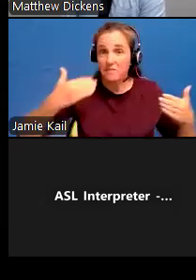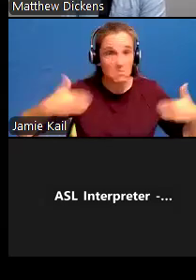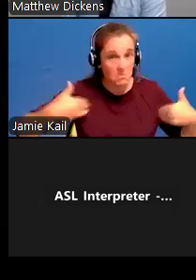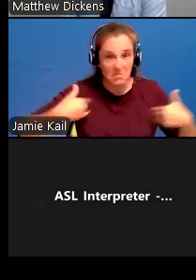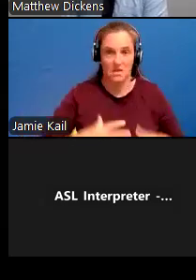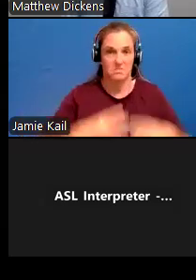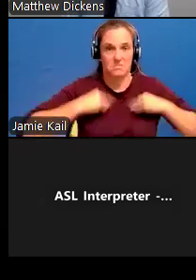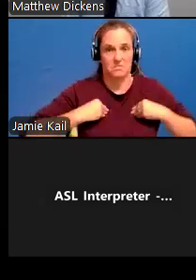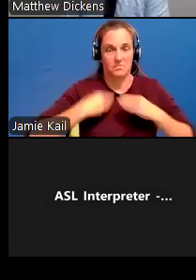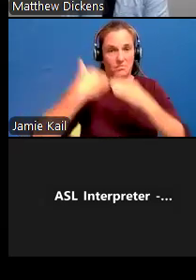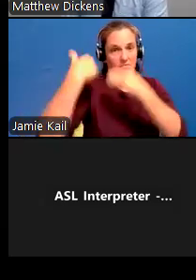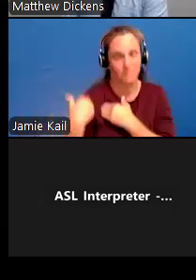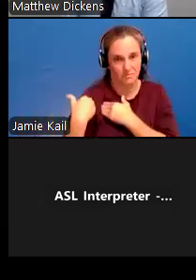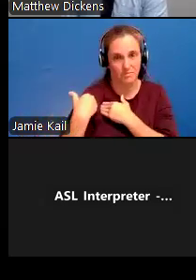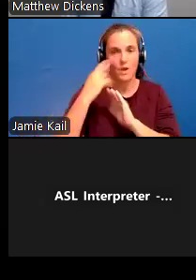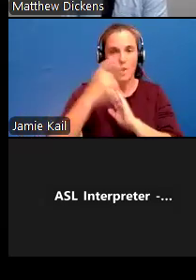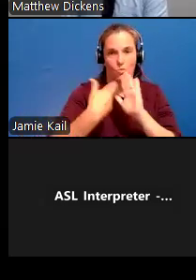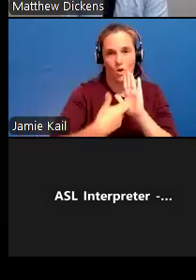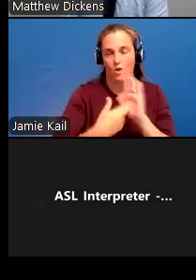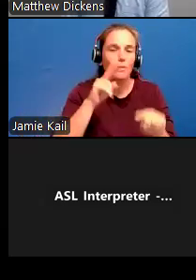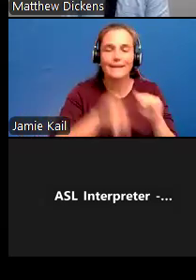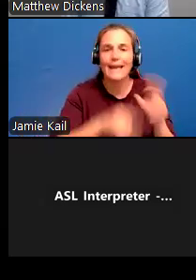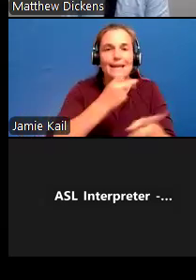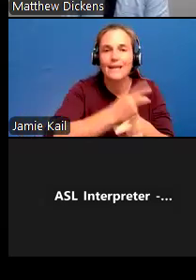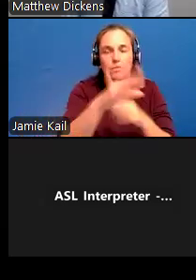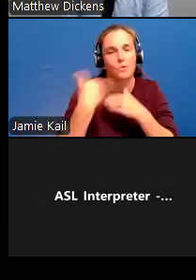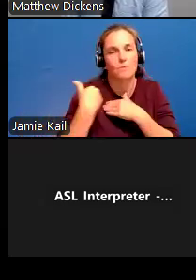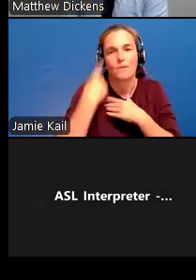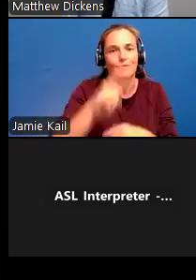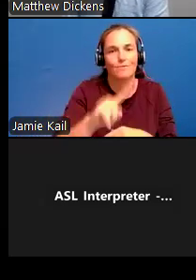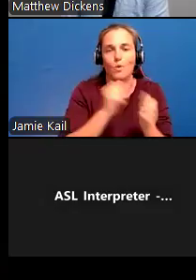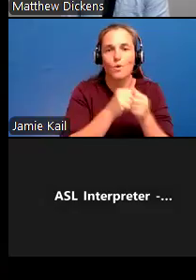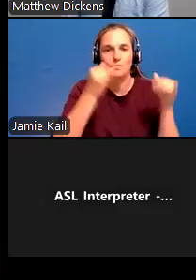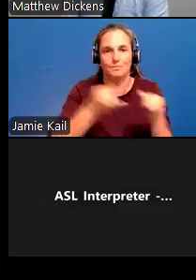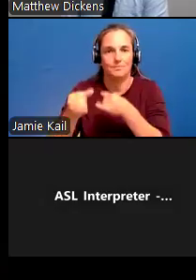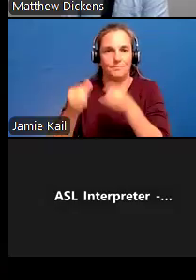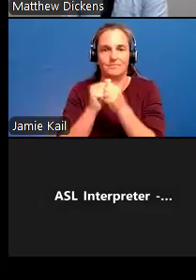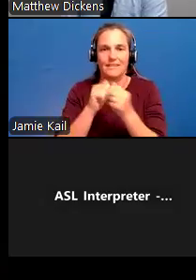role, we cannot hold them responsible for an individual's care.